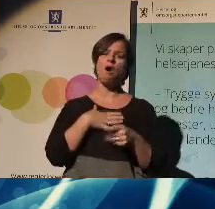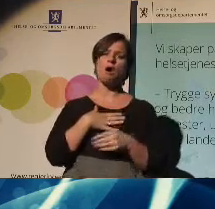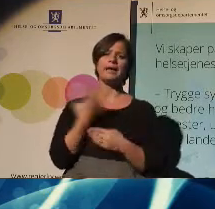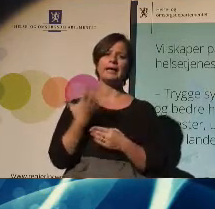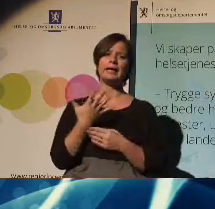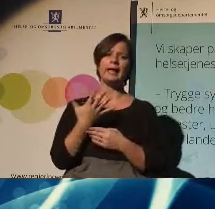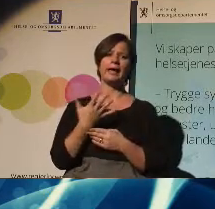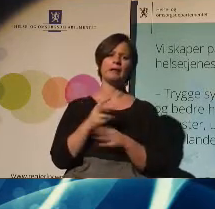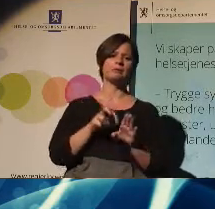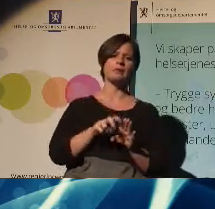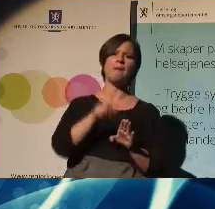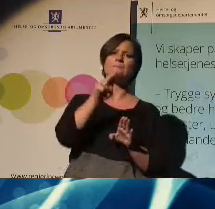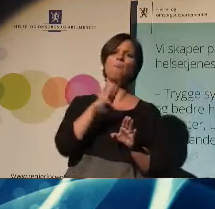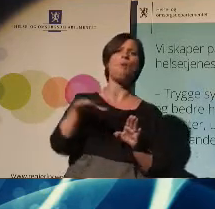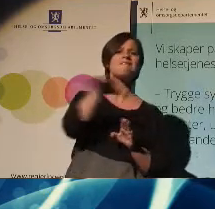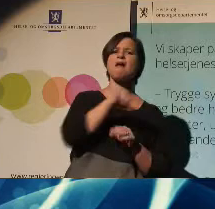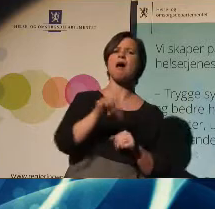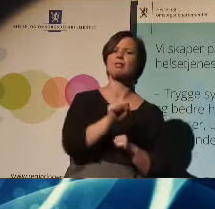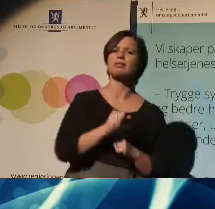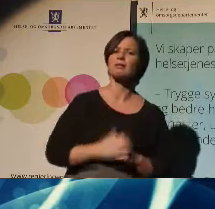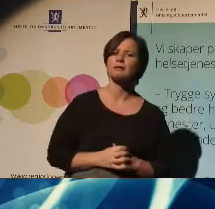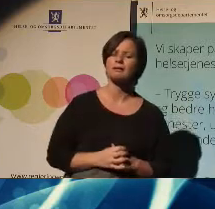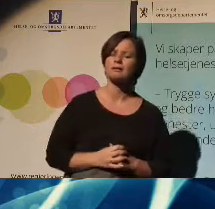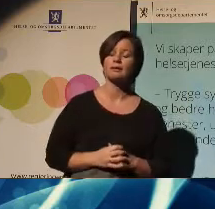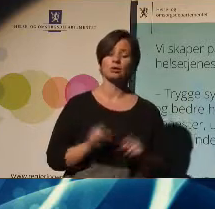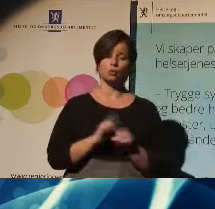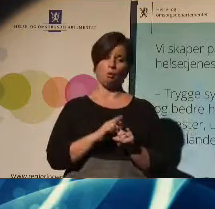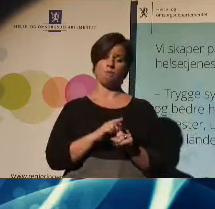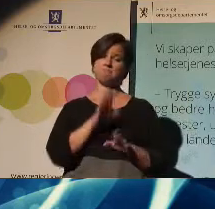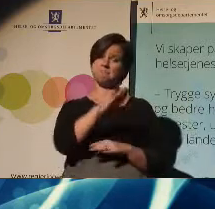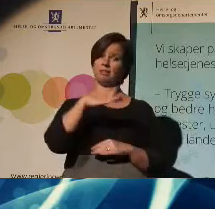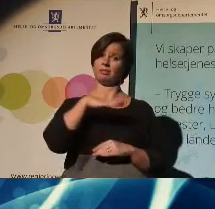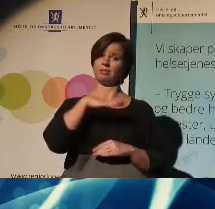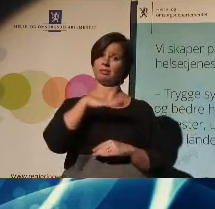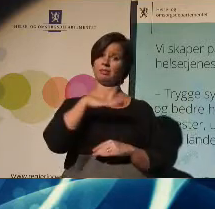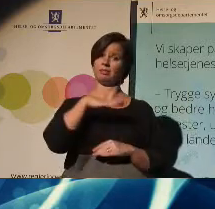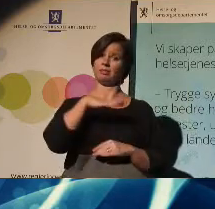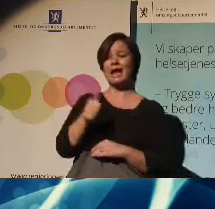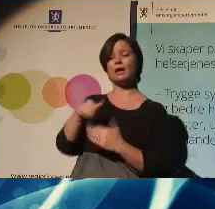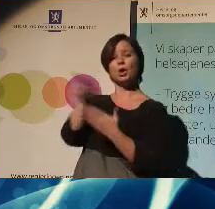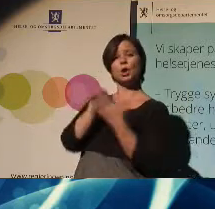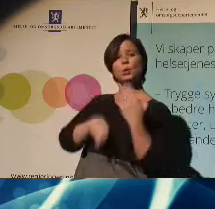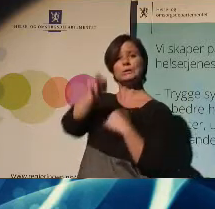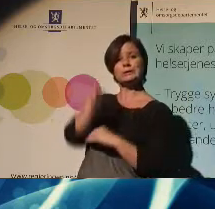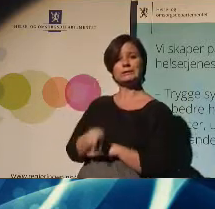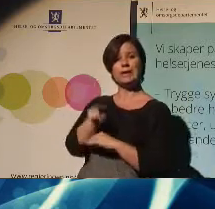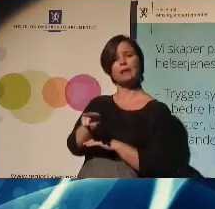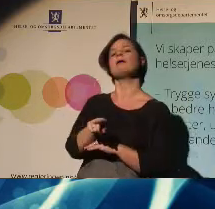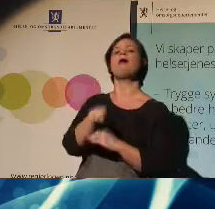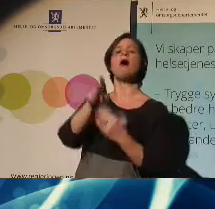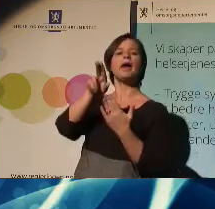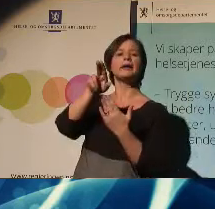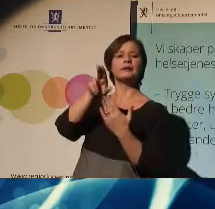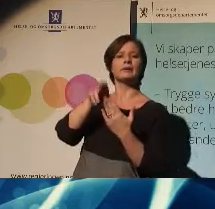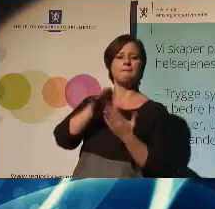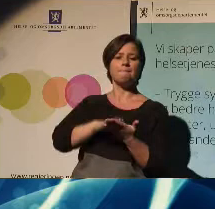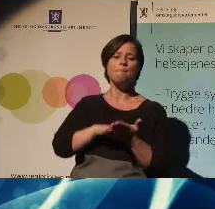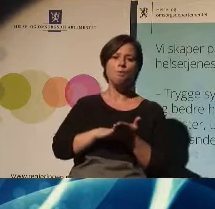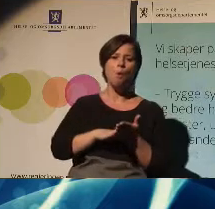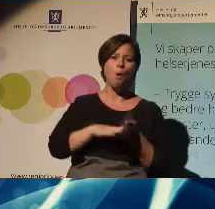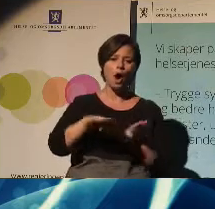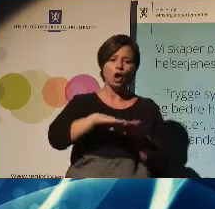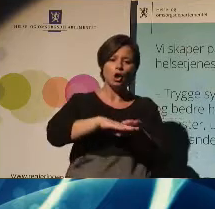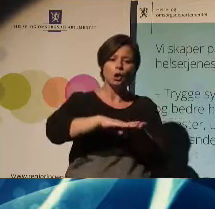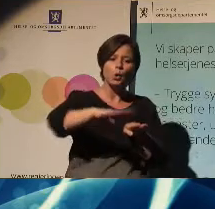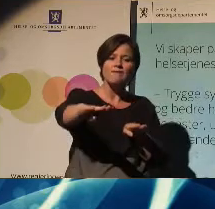everywhere in your house. Now, his daughter, who is an artist, has painted on the floor